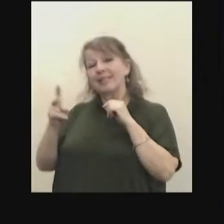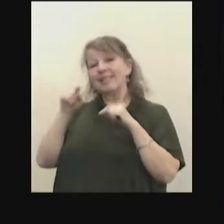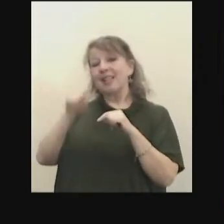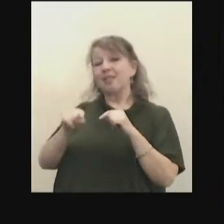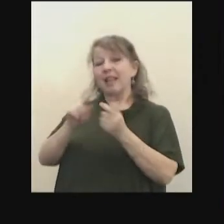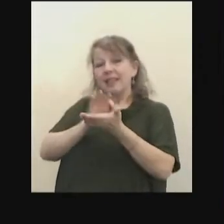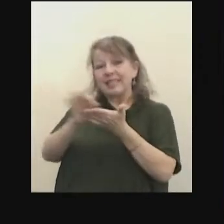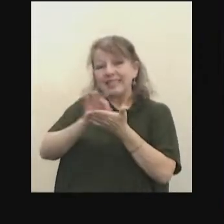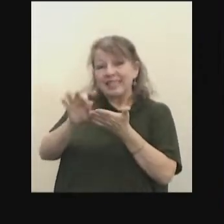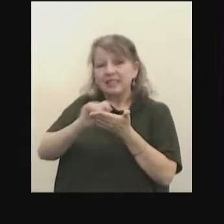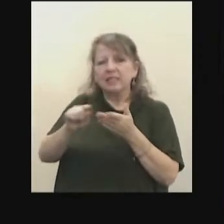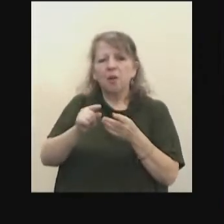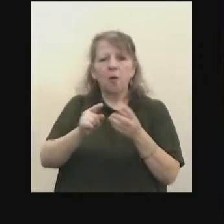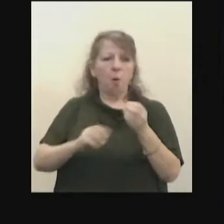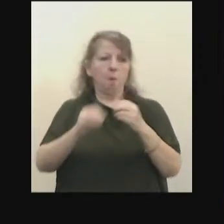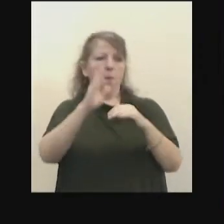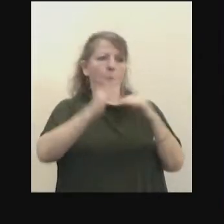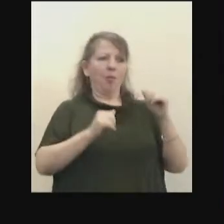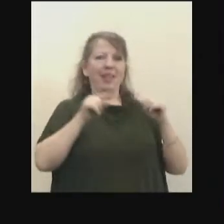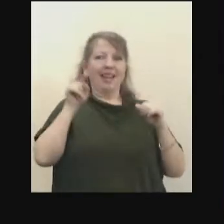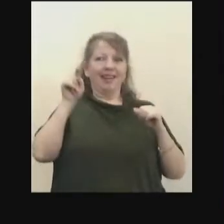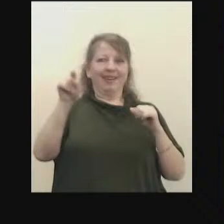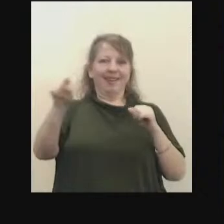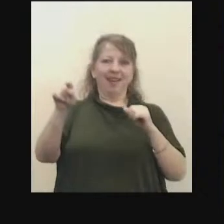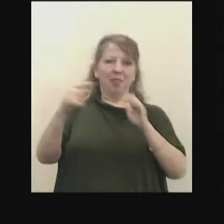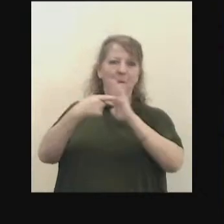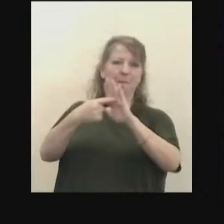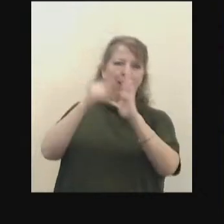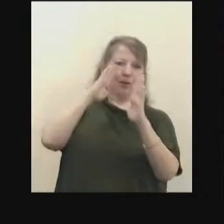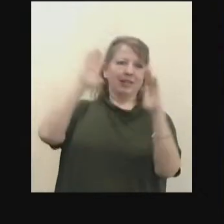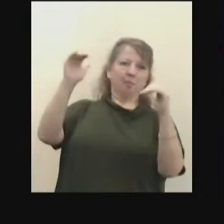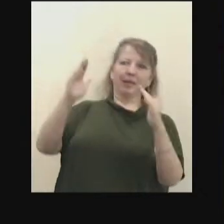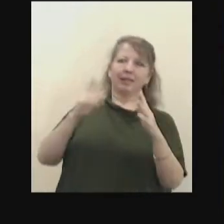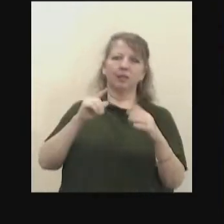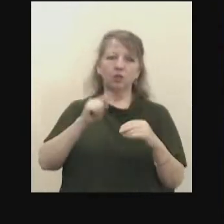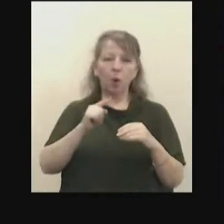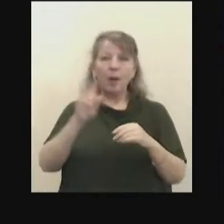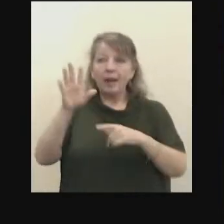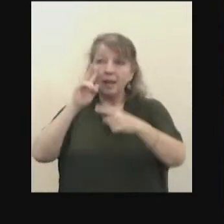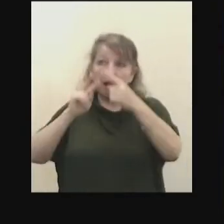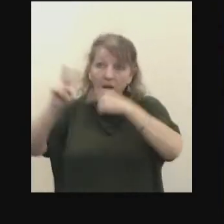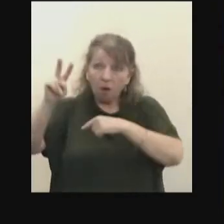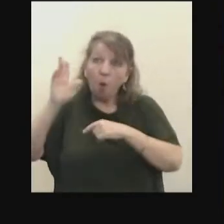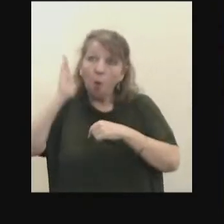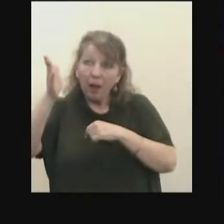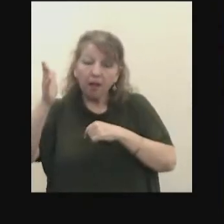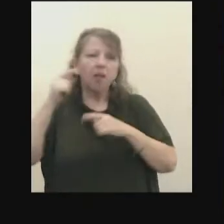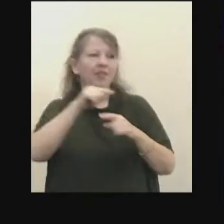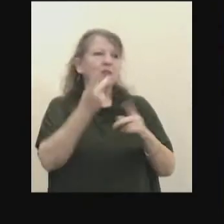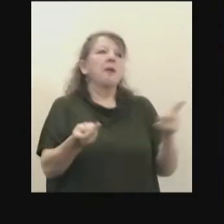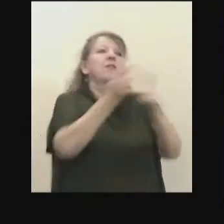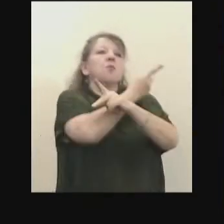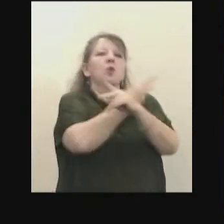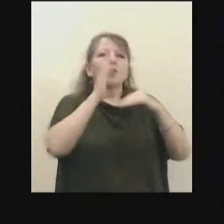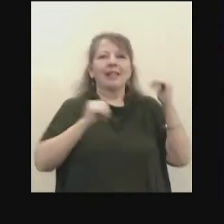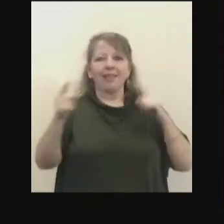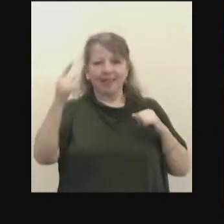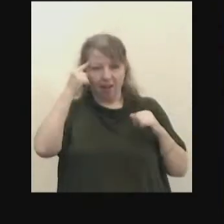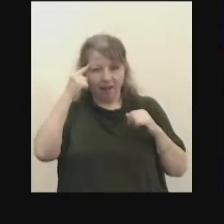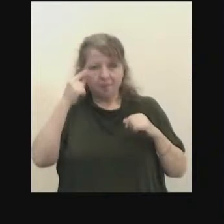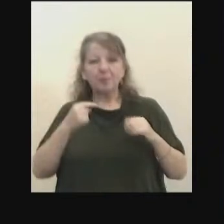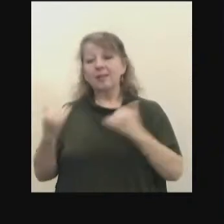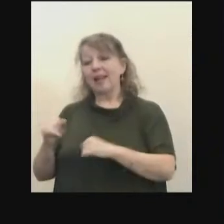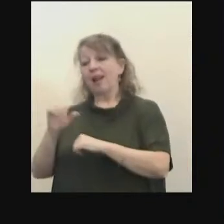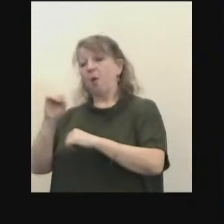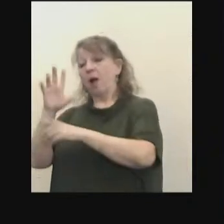was higher than even Dr. Winkelstein's model predicted. So fast forward to this year in October 2021, you